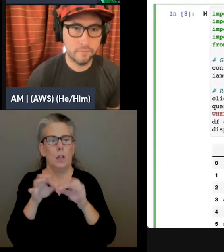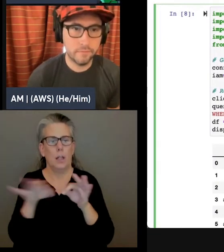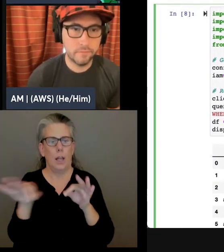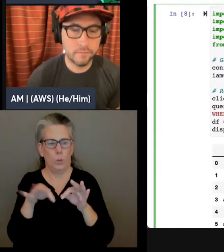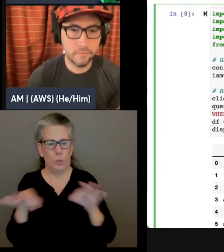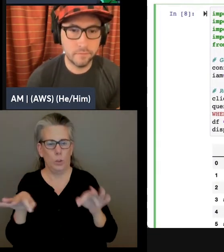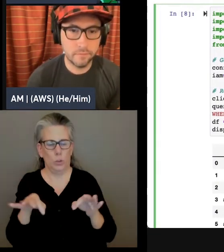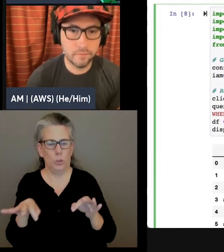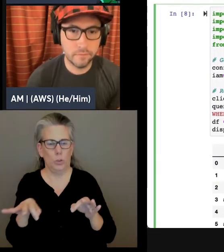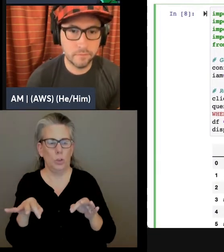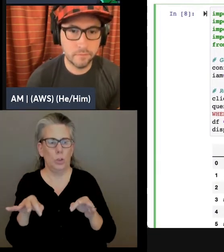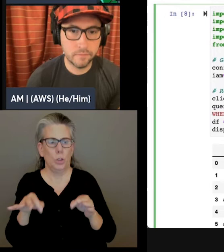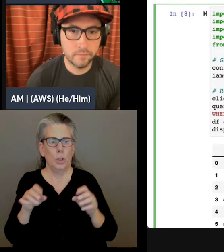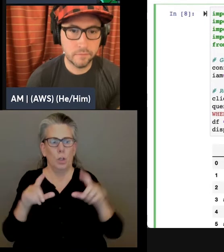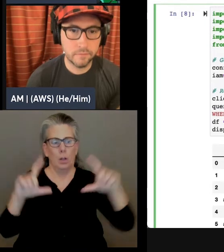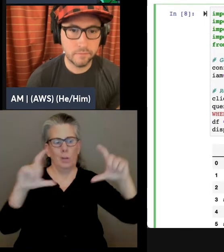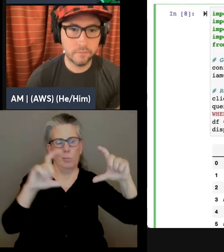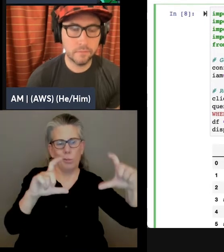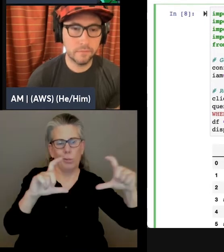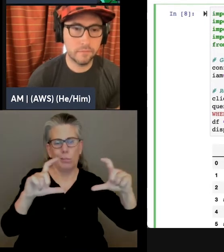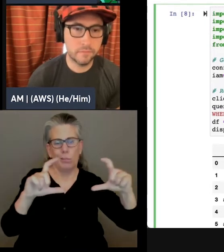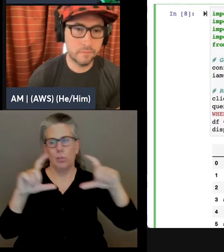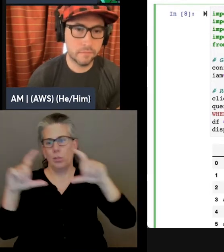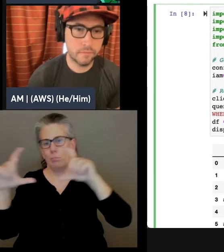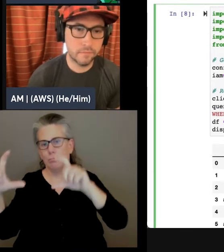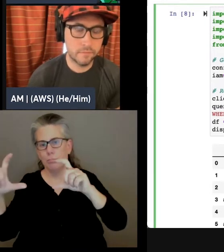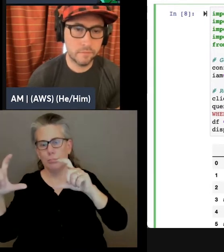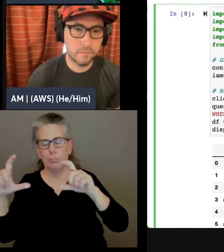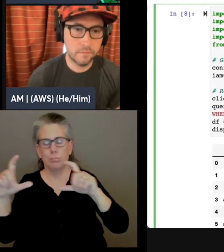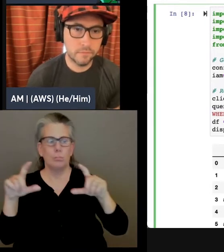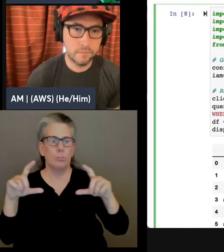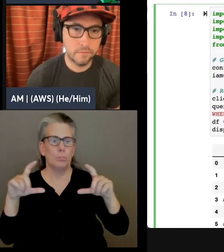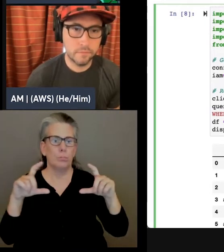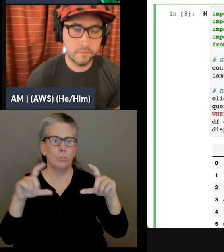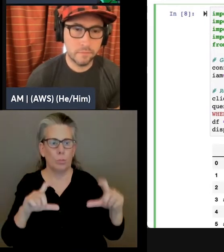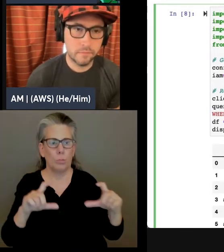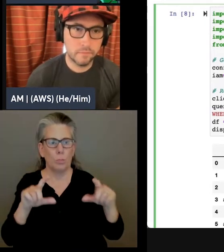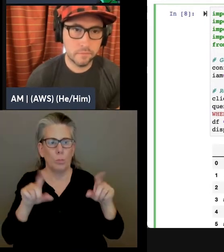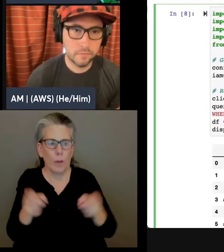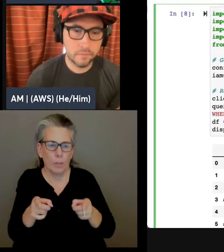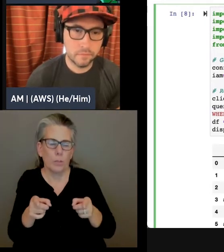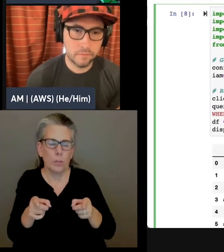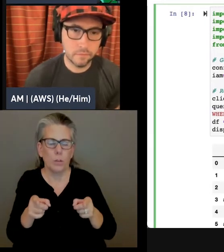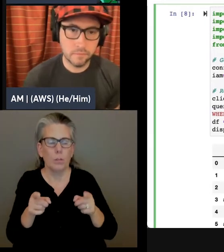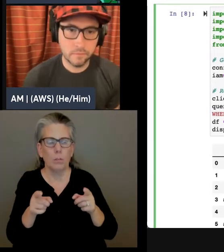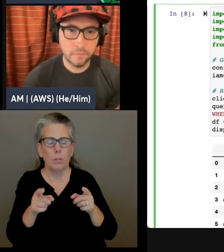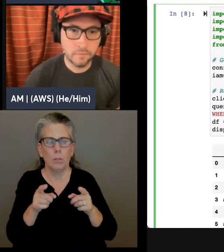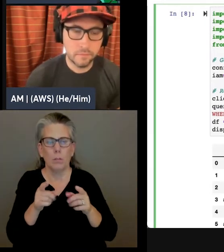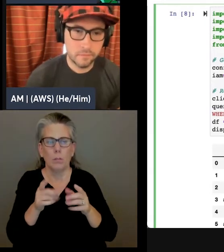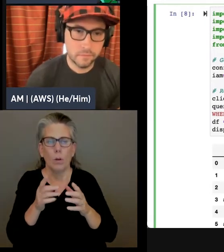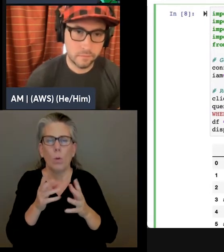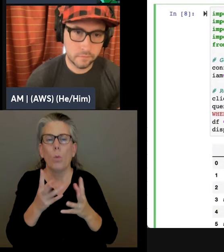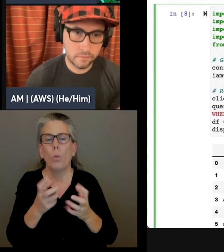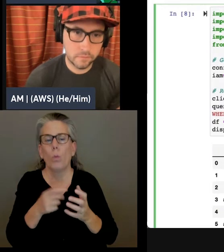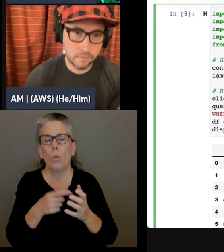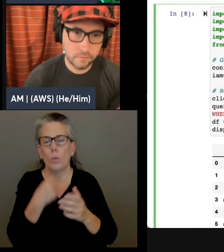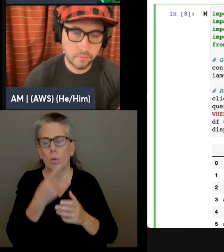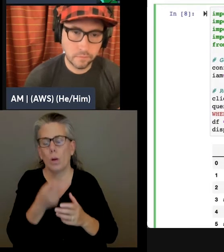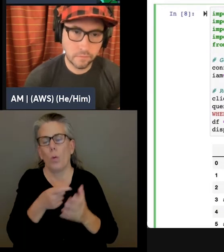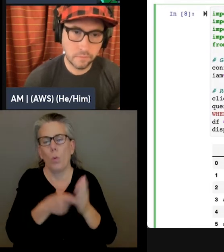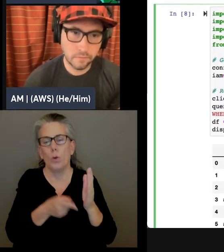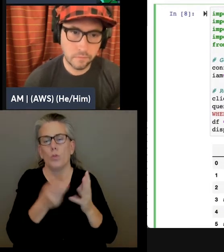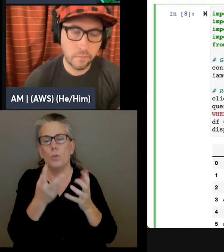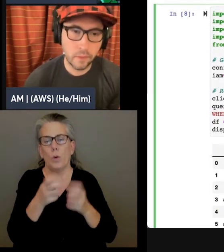parentheses bracket sort of ASCII art allows you to build out what you would like it to go find inside your database. So